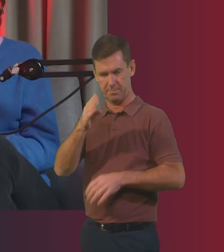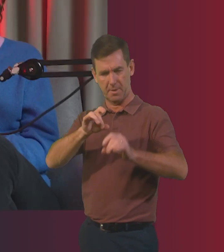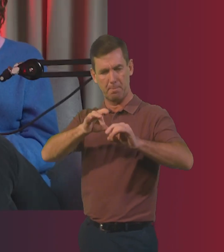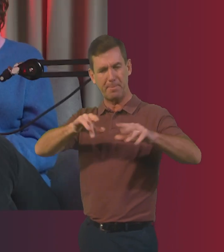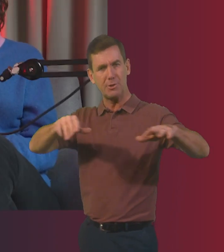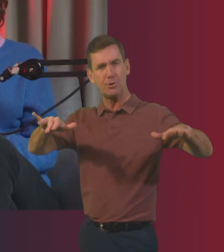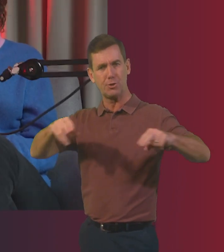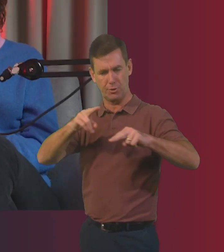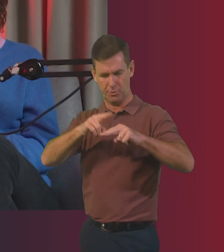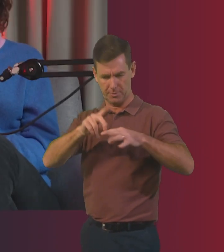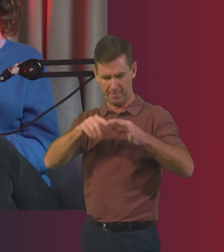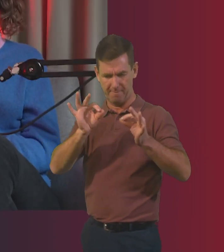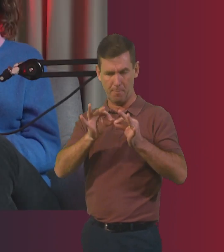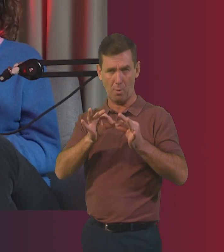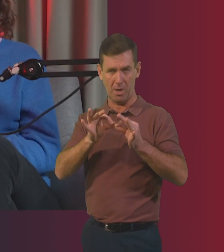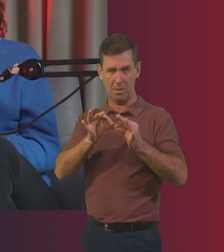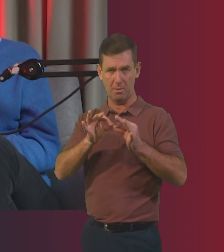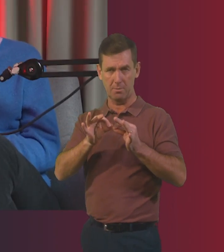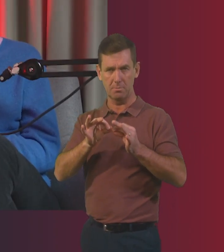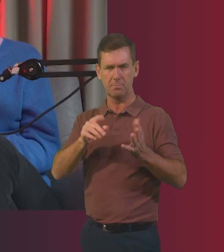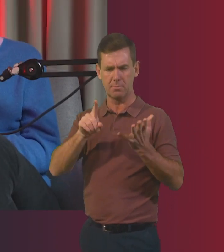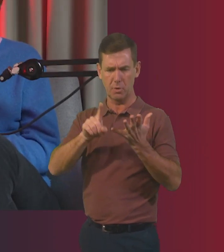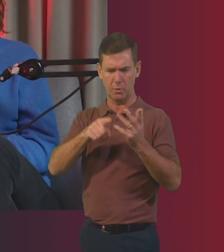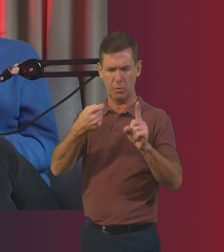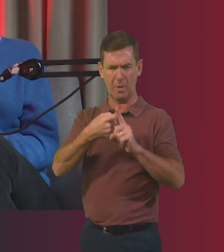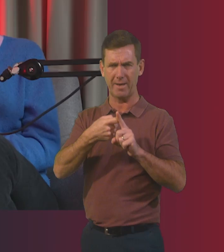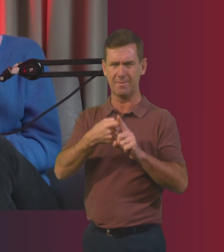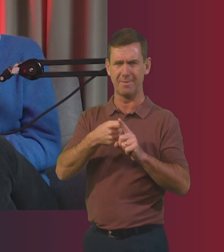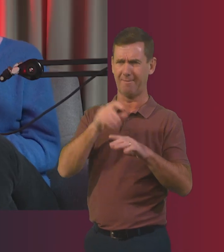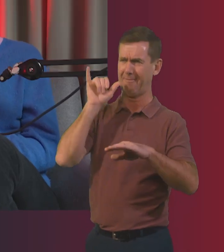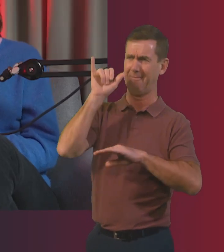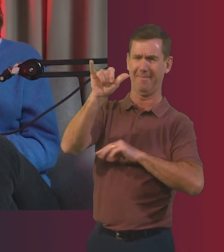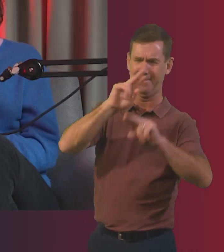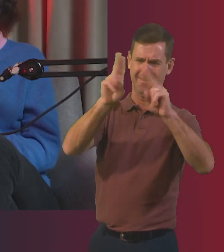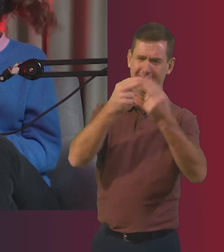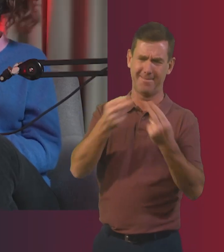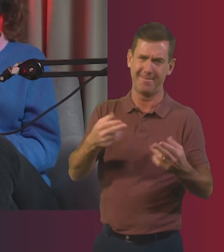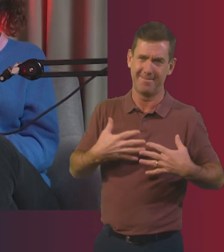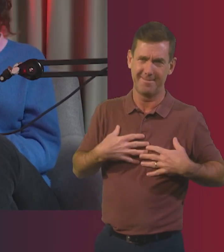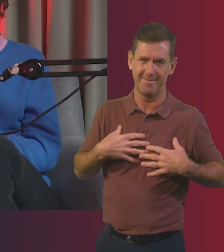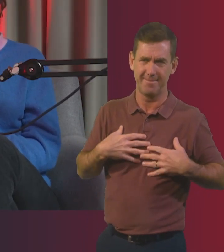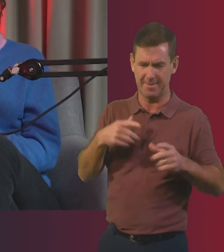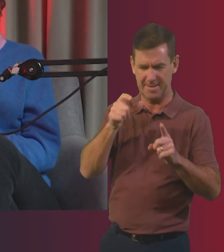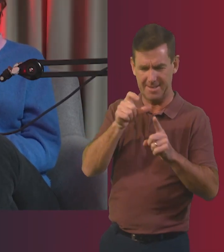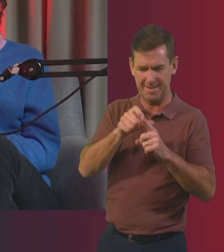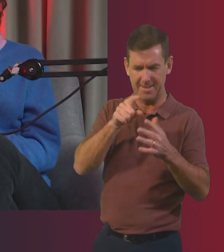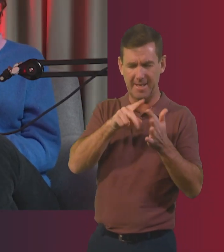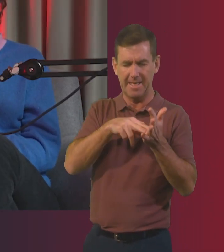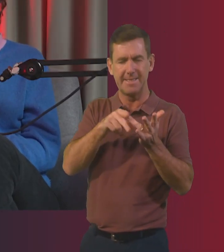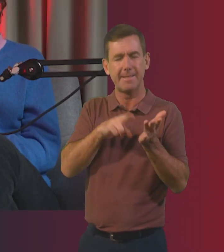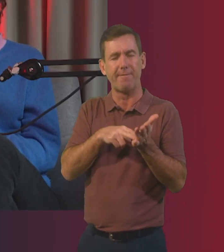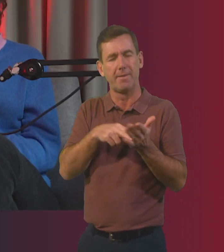That's a personal plan. But in the UK? In the UK, yeah. I can't afford to go abroad. No, just Devon would be nice. Nice.